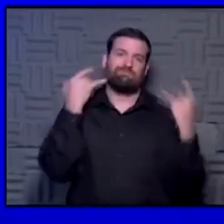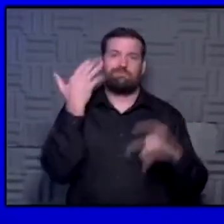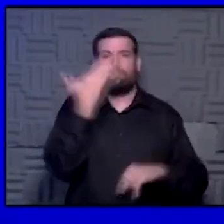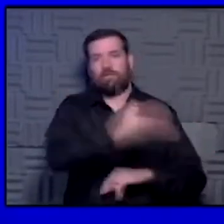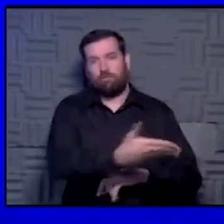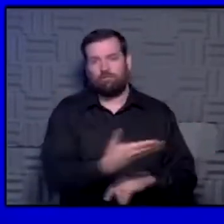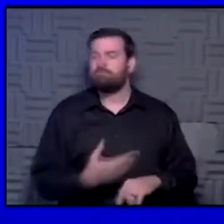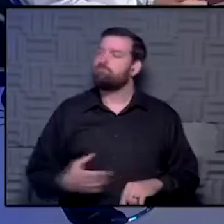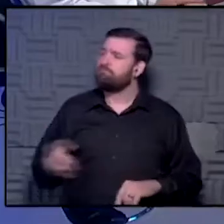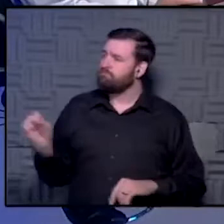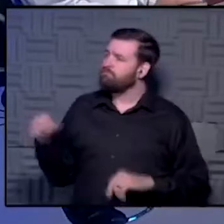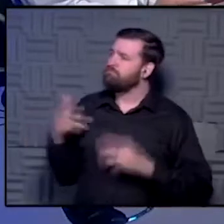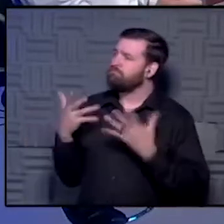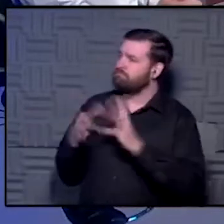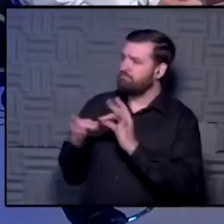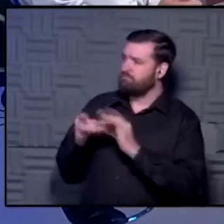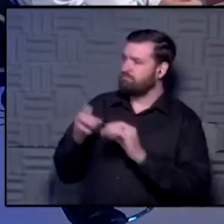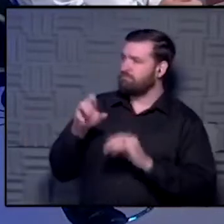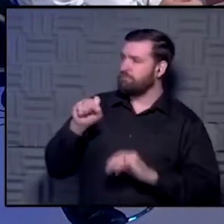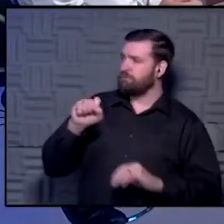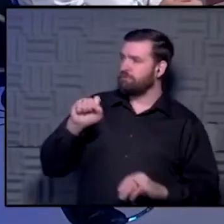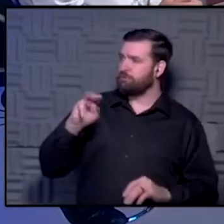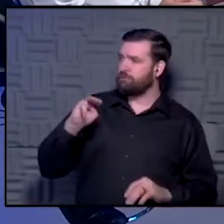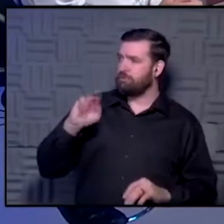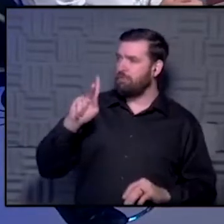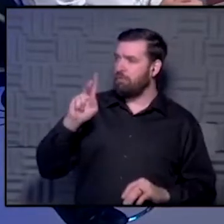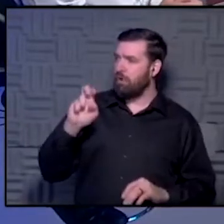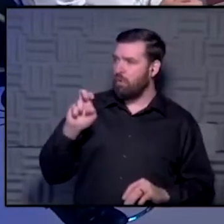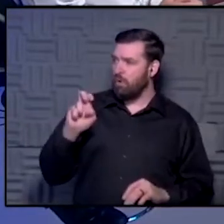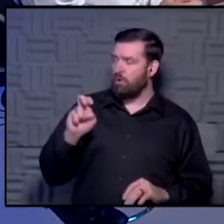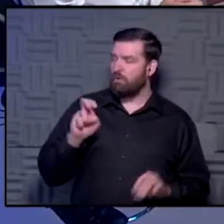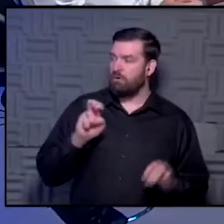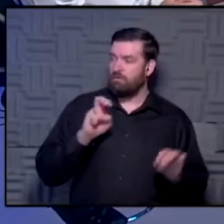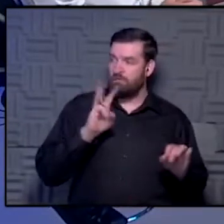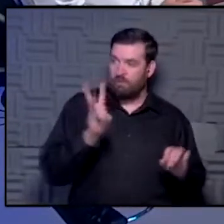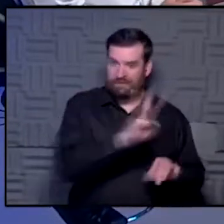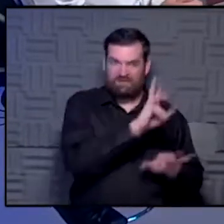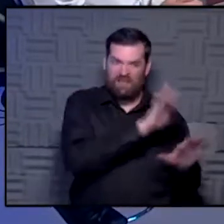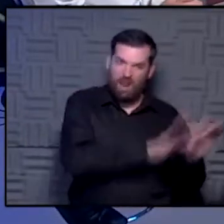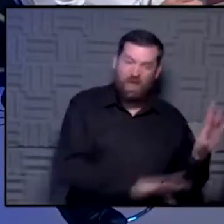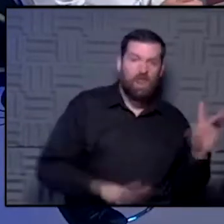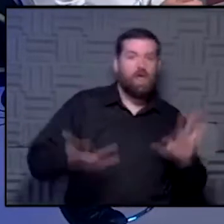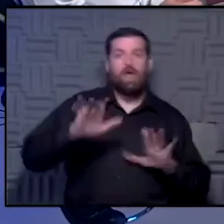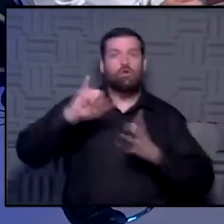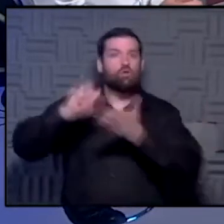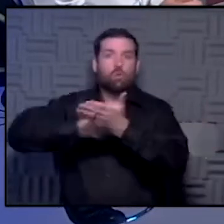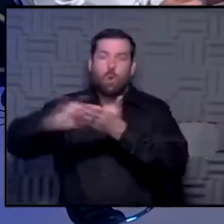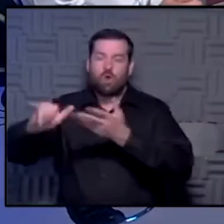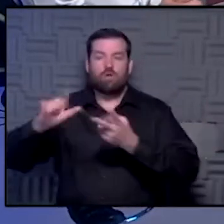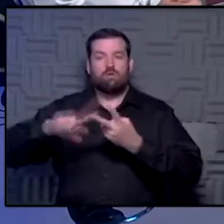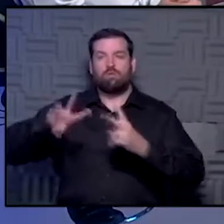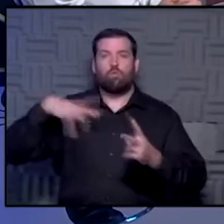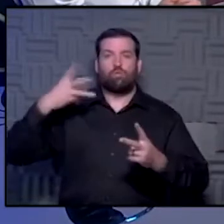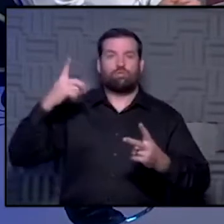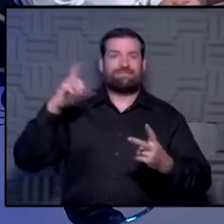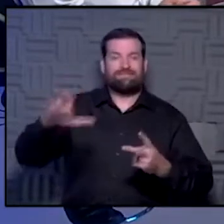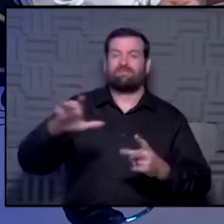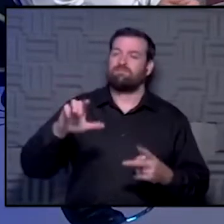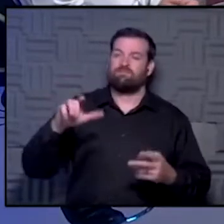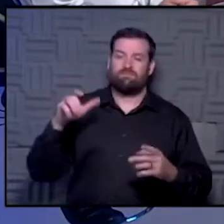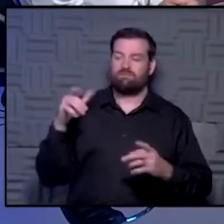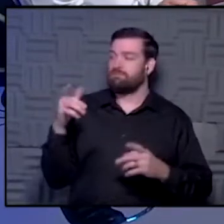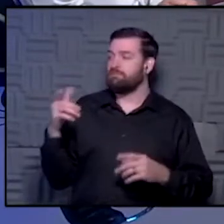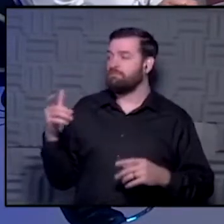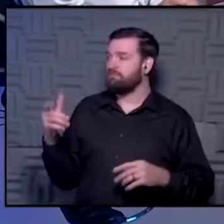environments as well. And it's been said that the smoke from the West Forest fires has been over D.C., New York, so it's traveling in the jet stream. So the only thing that I